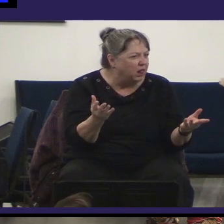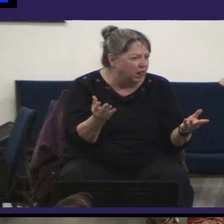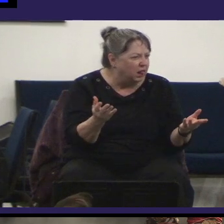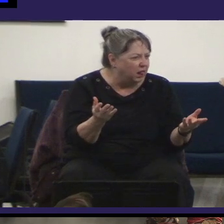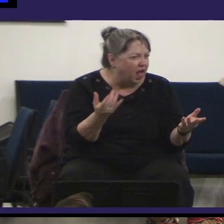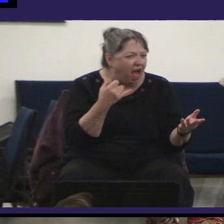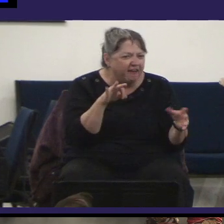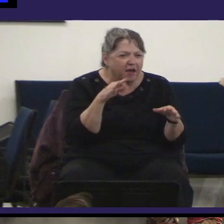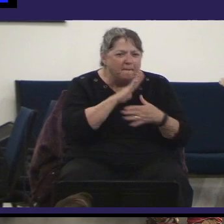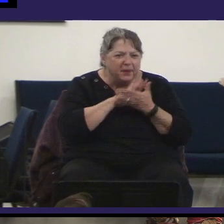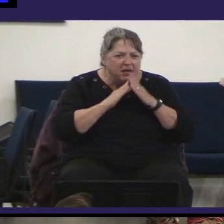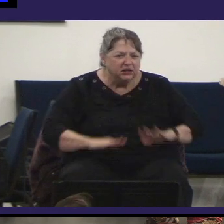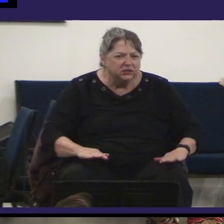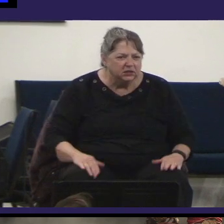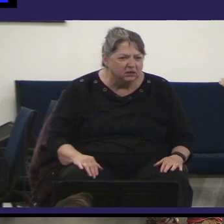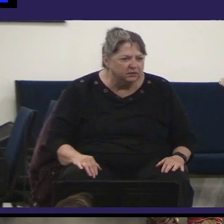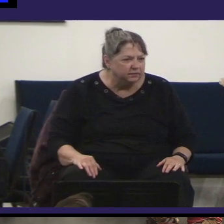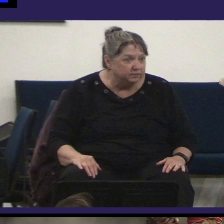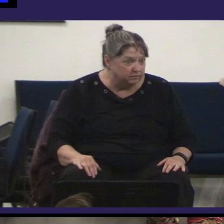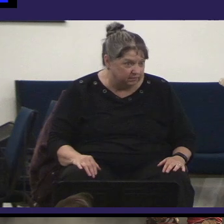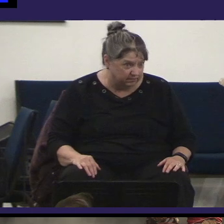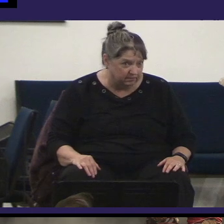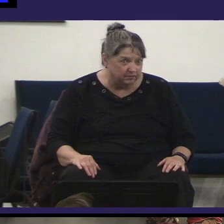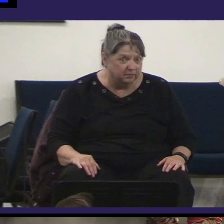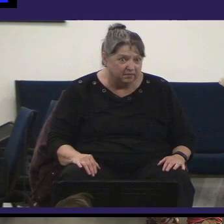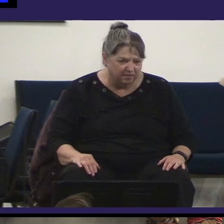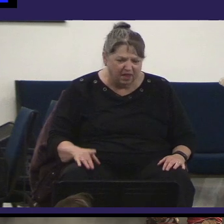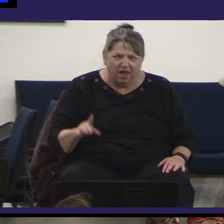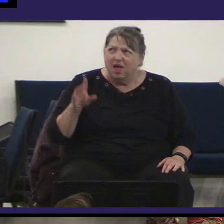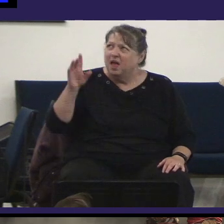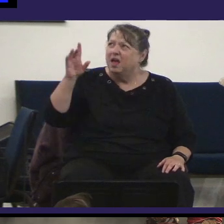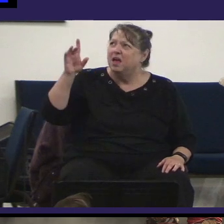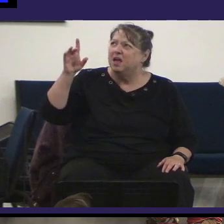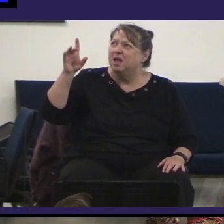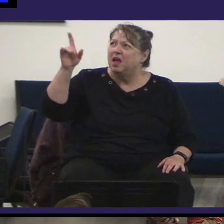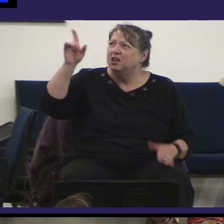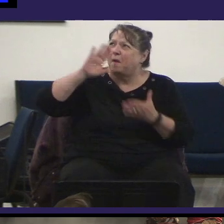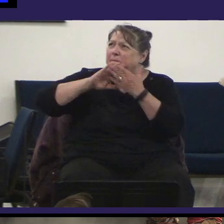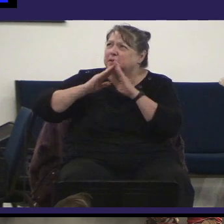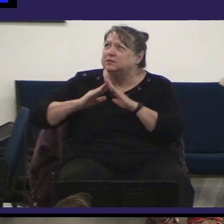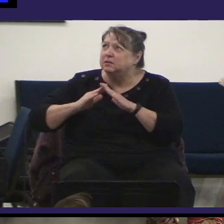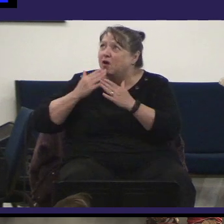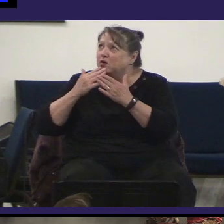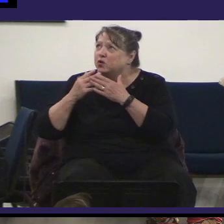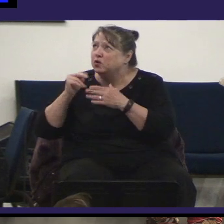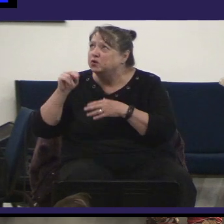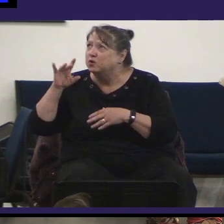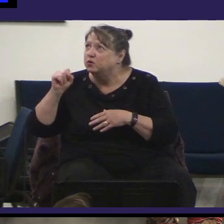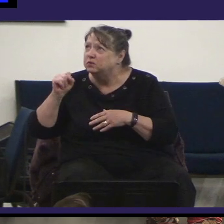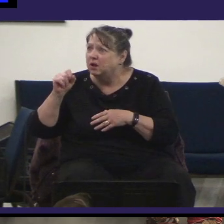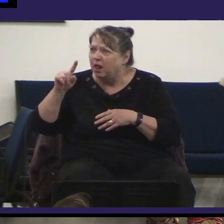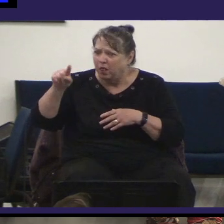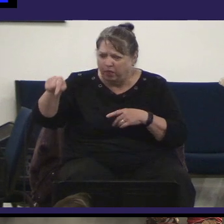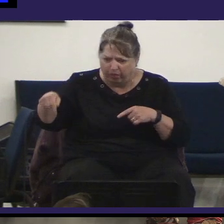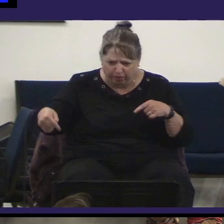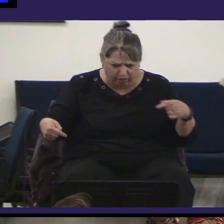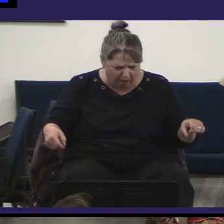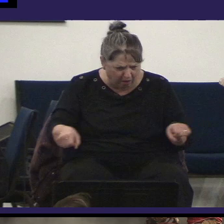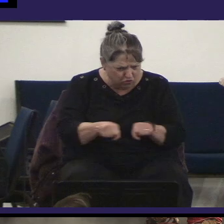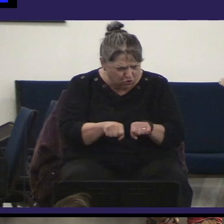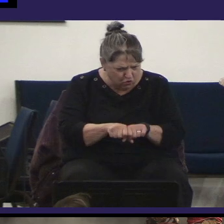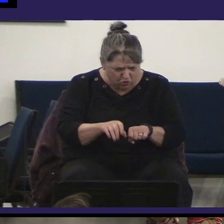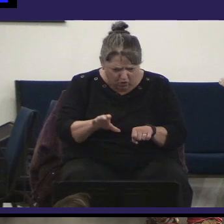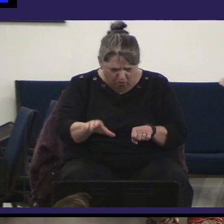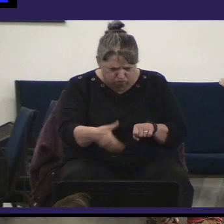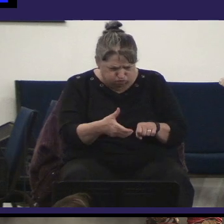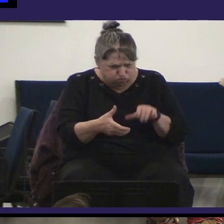fitted, with the readiness that comes from the gospel of peace. Other translations talk about the shoes, having the proper shoes. Same idea, your